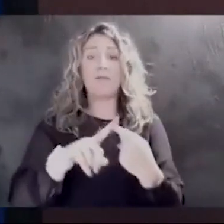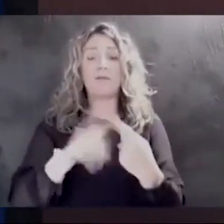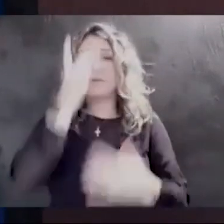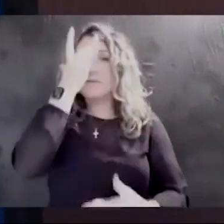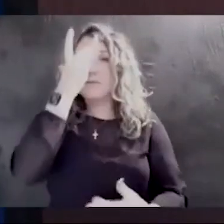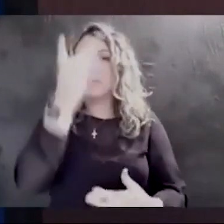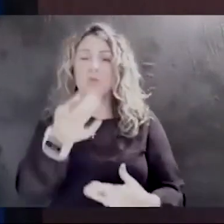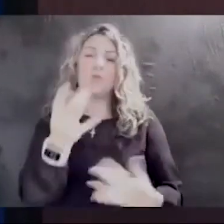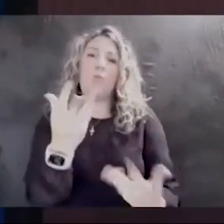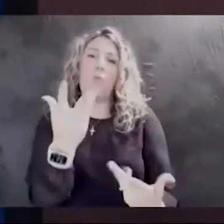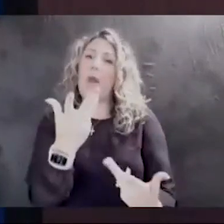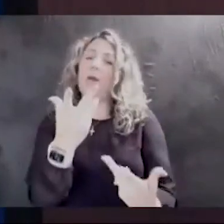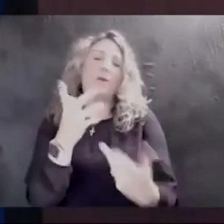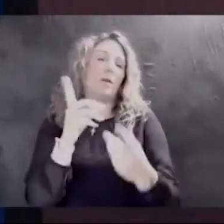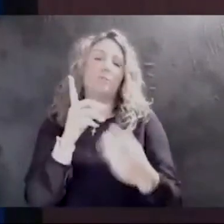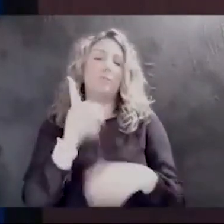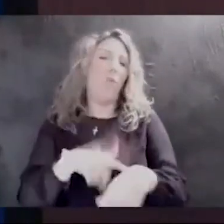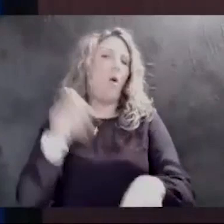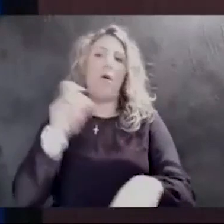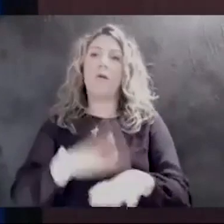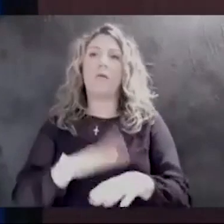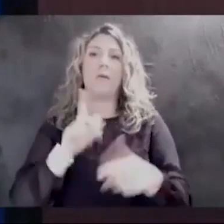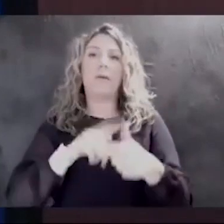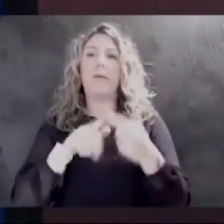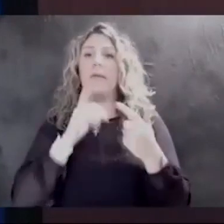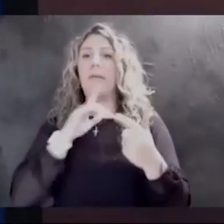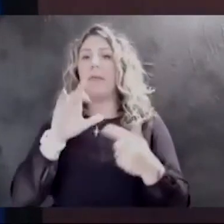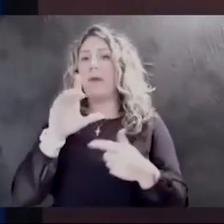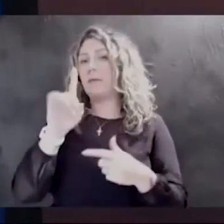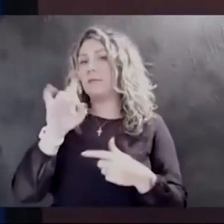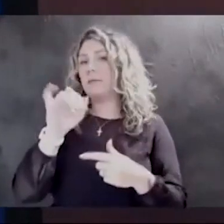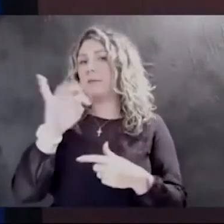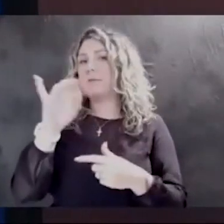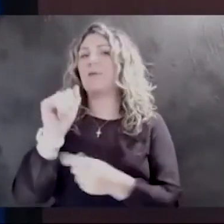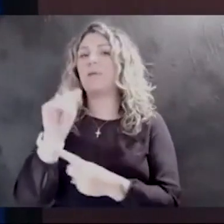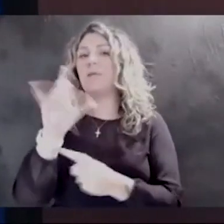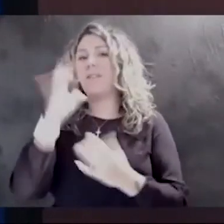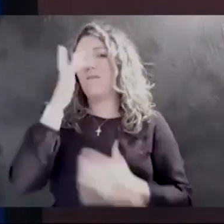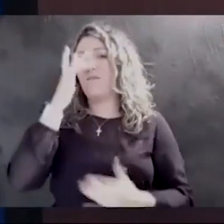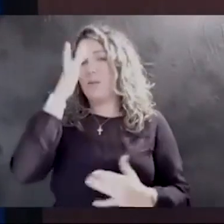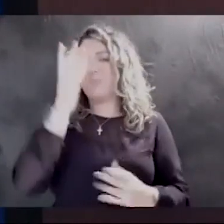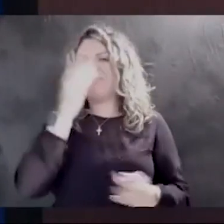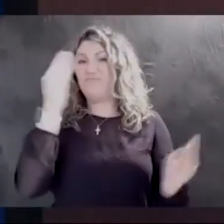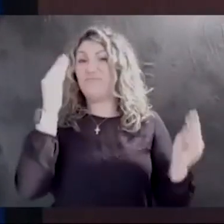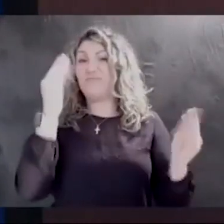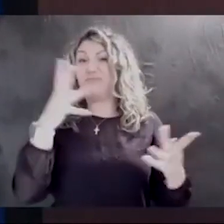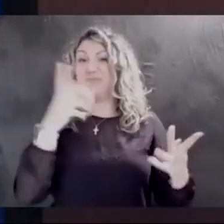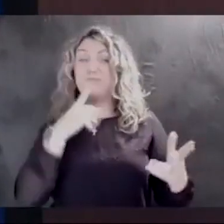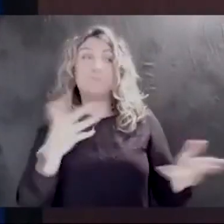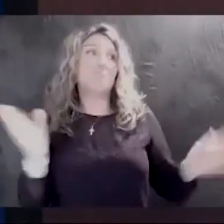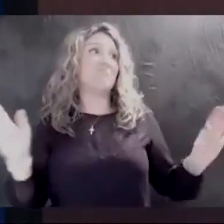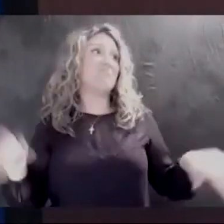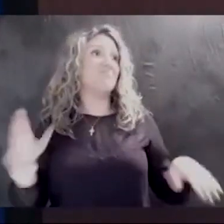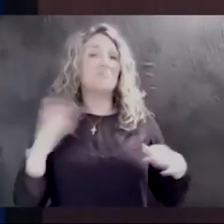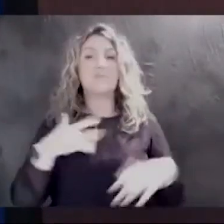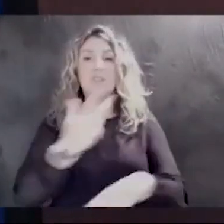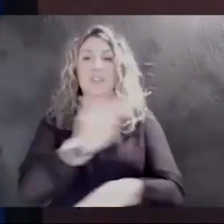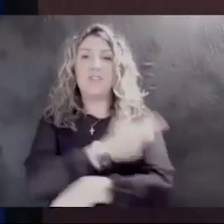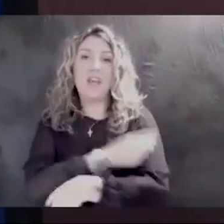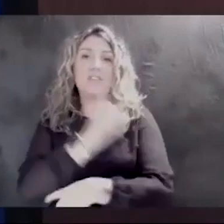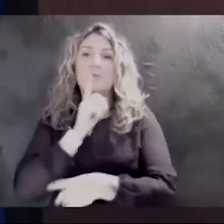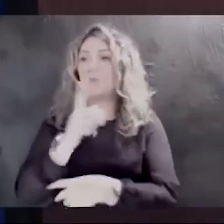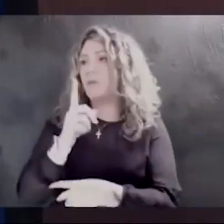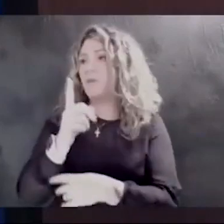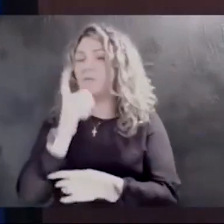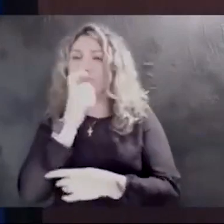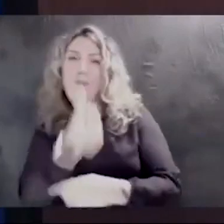too long. And the Delta virus doesn't really care if you think the vaccine is real or not, or that